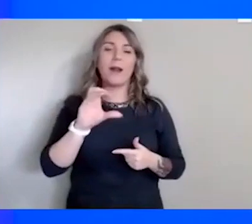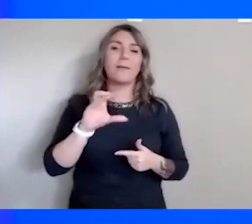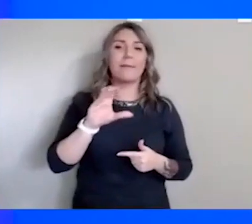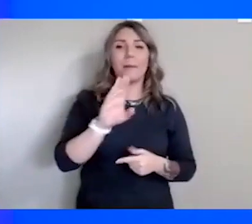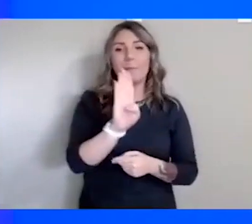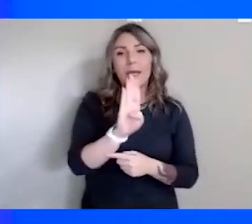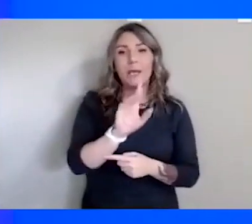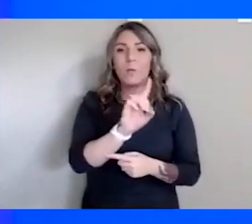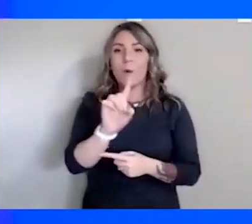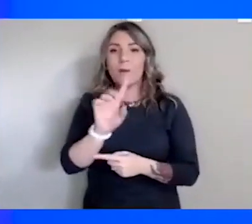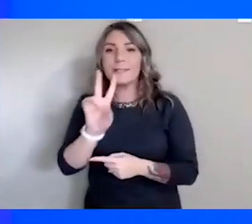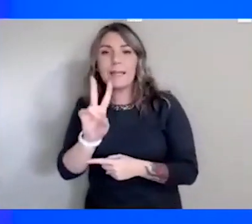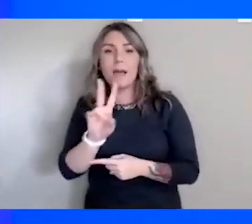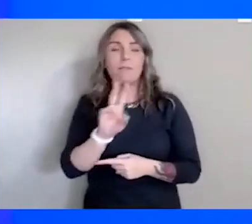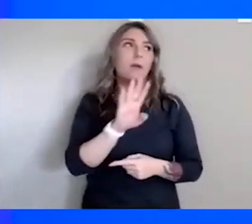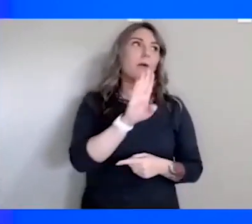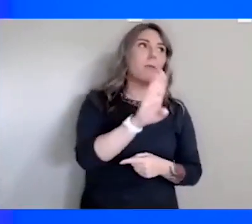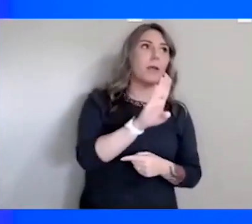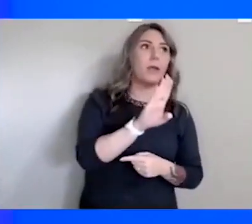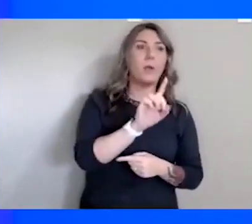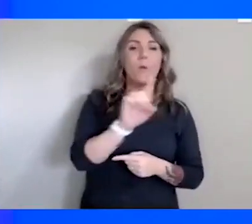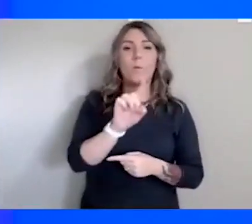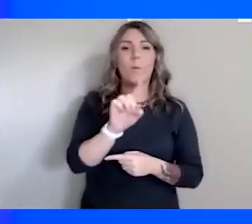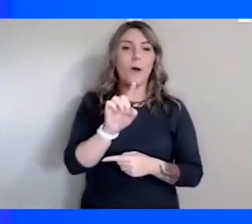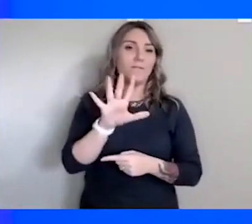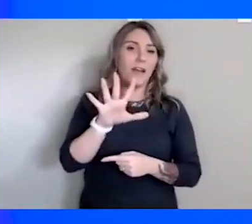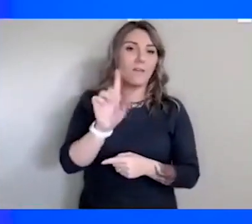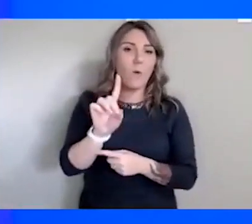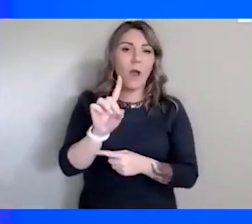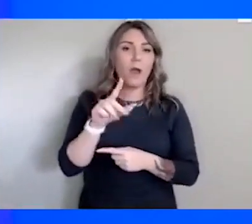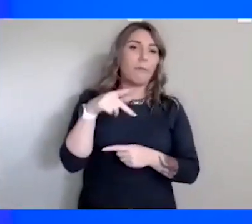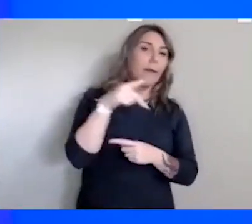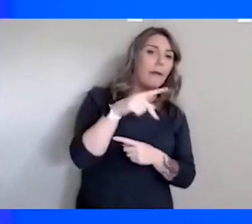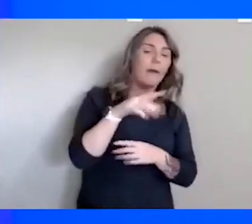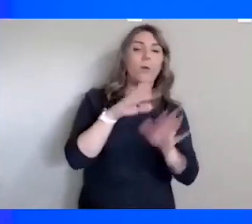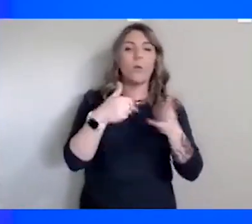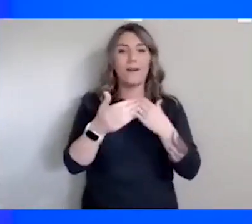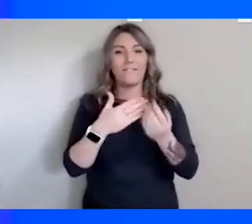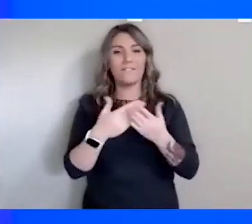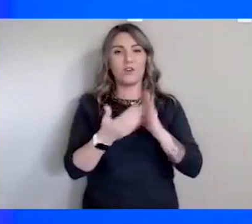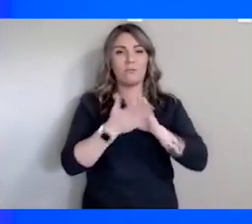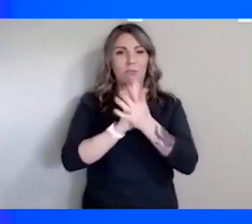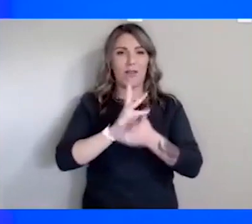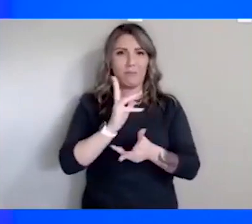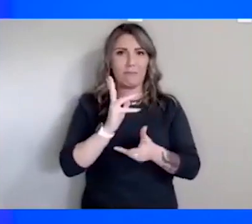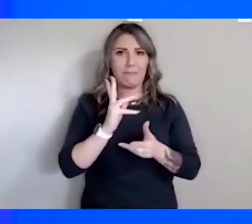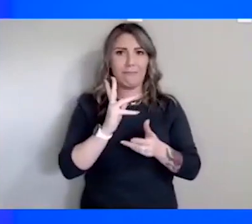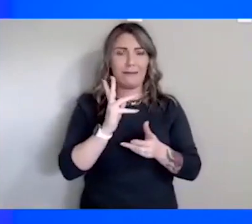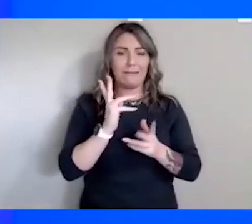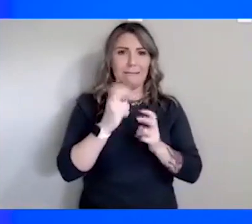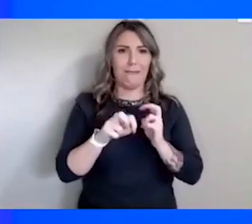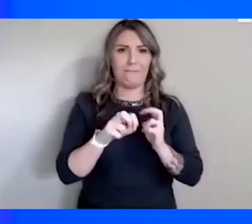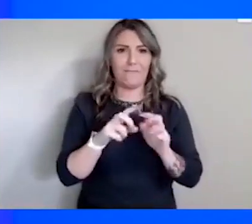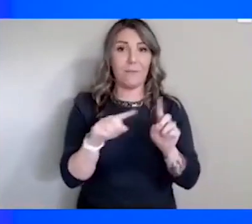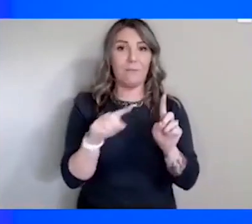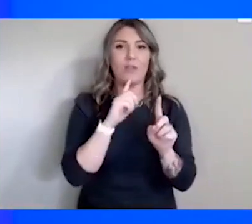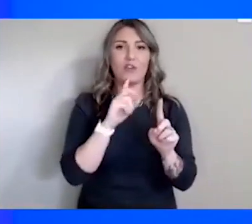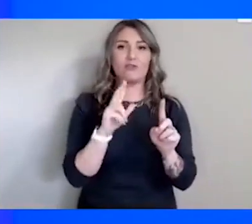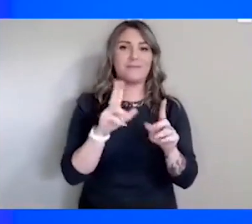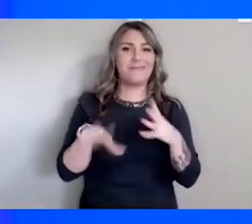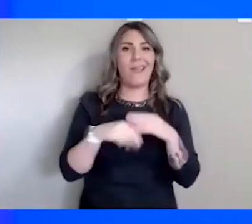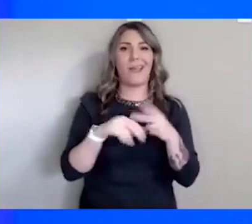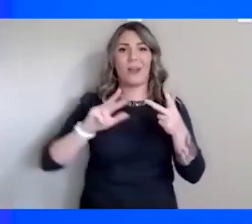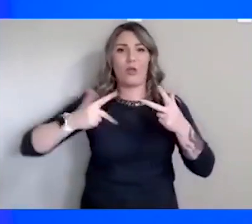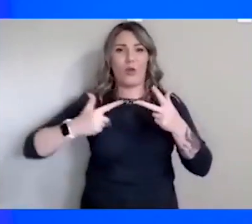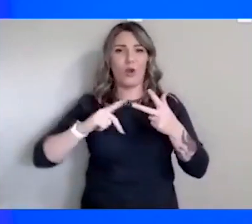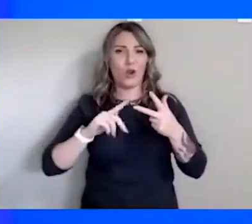B117, B1351, P1, all that got difficult as well. But now, of course, they're just adding a third wrinkle into this, and that's I'm